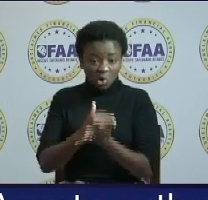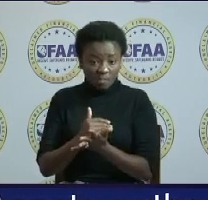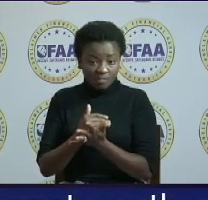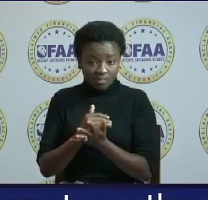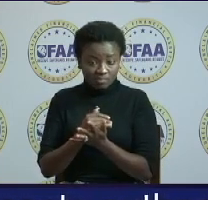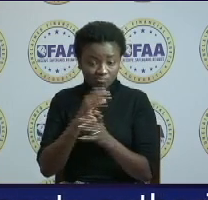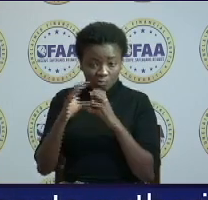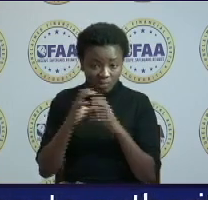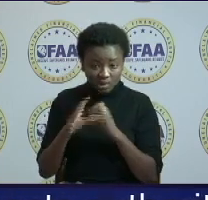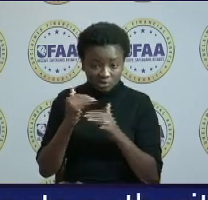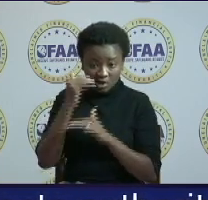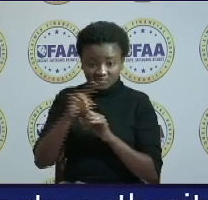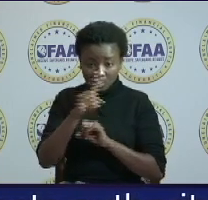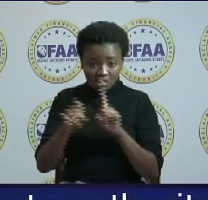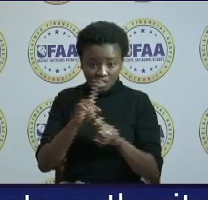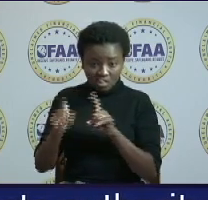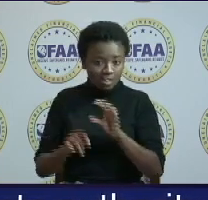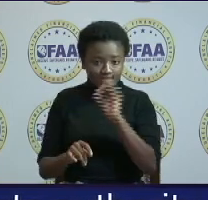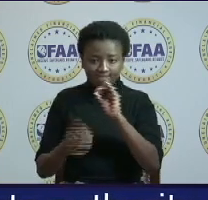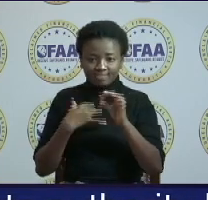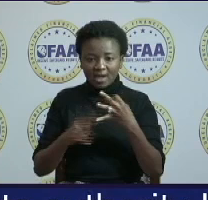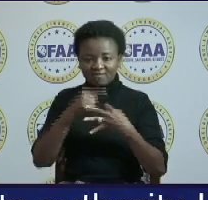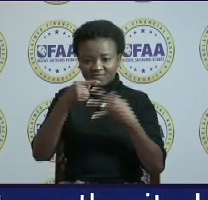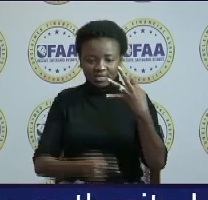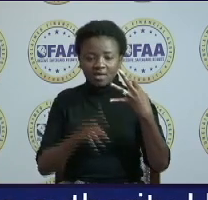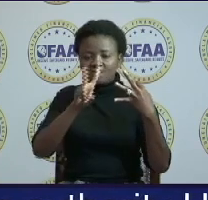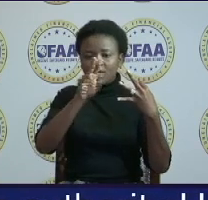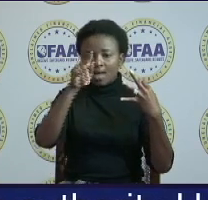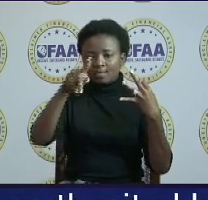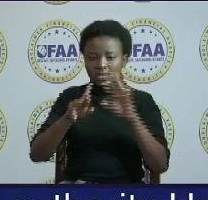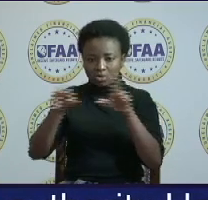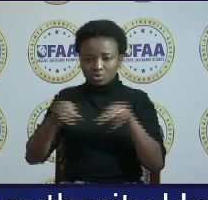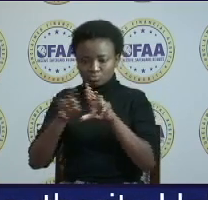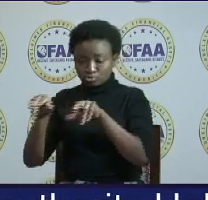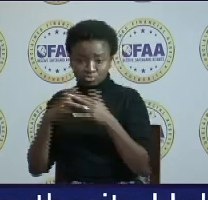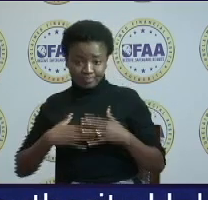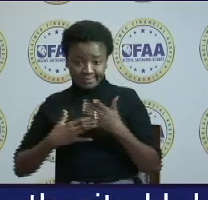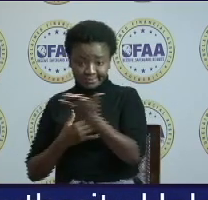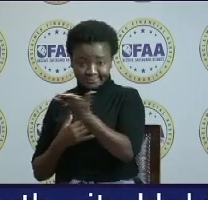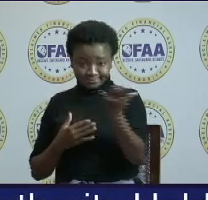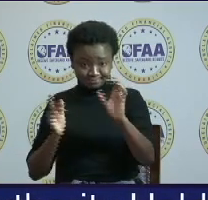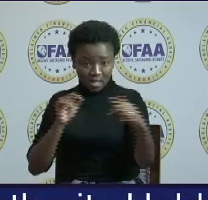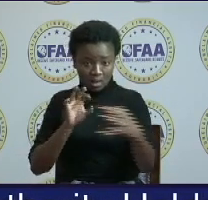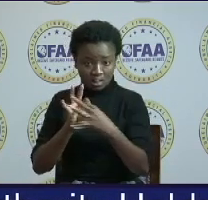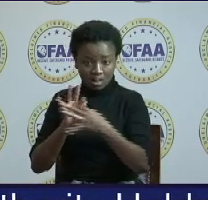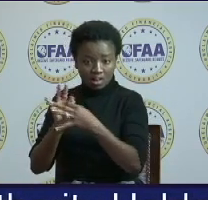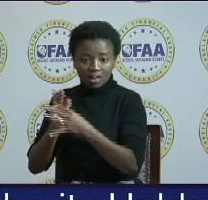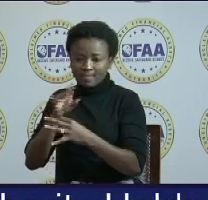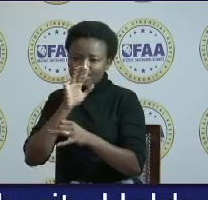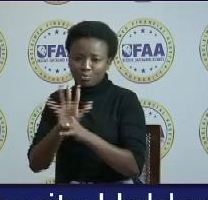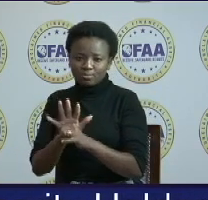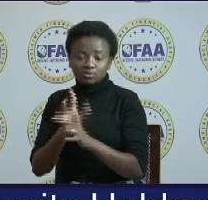the Q&A. We have three VIP rooms that I'd like to invite you to, and this is to guarantee